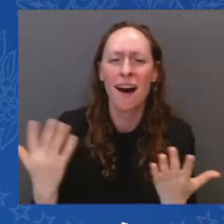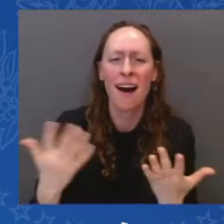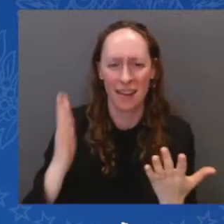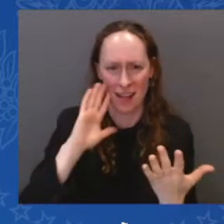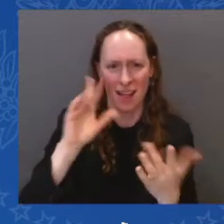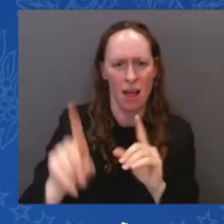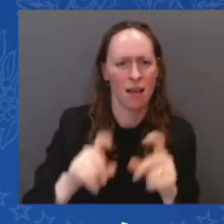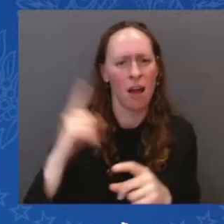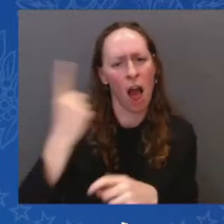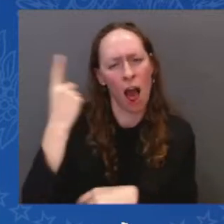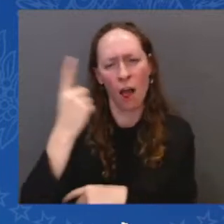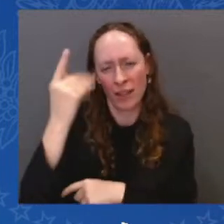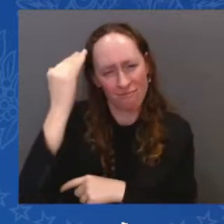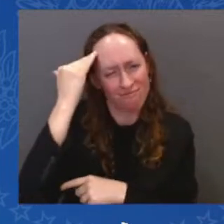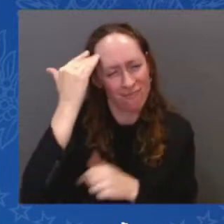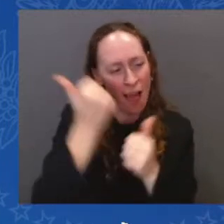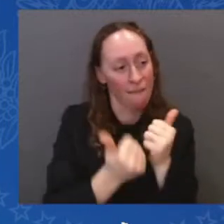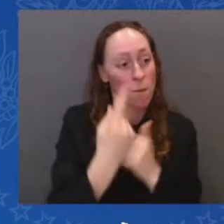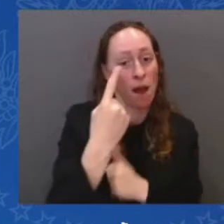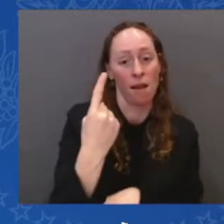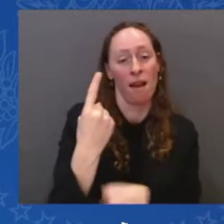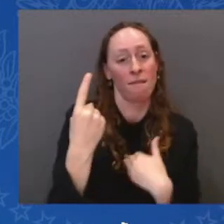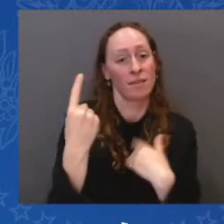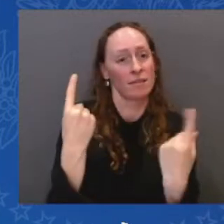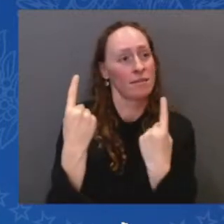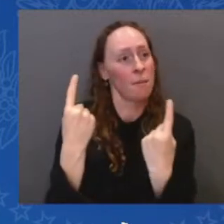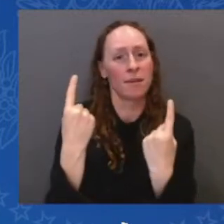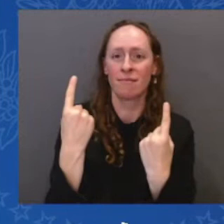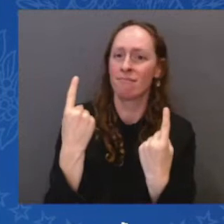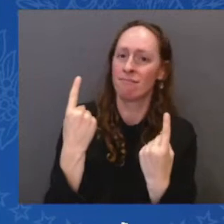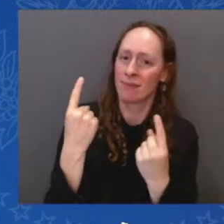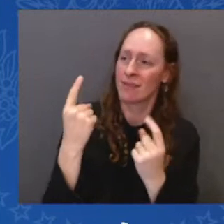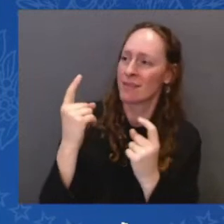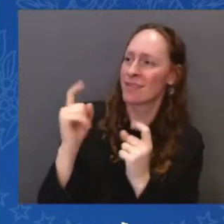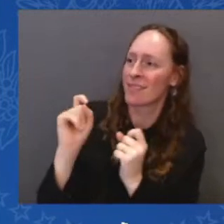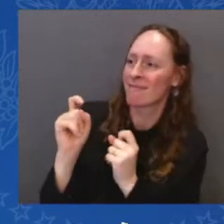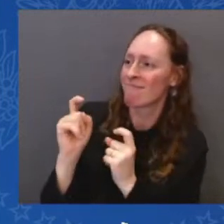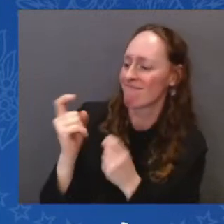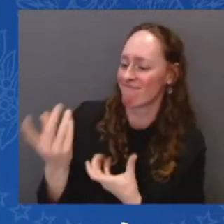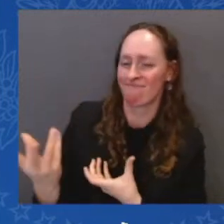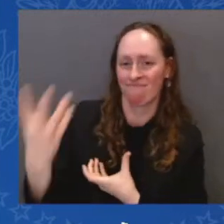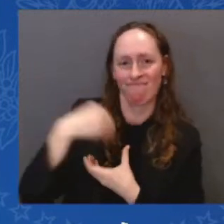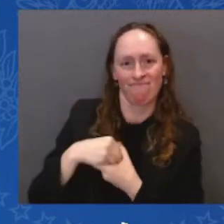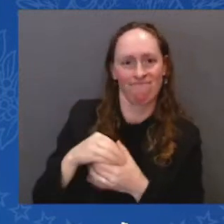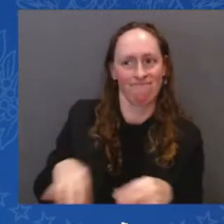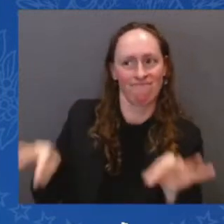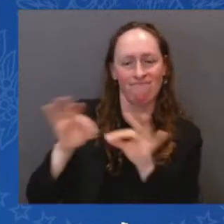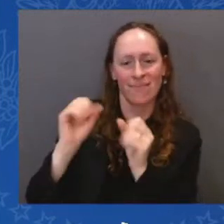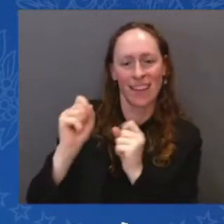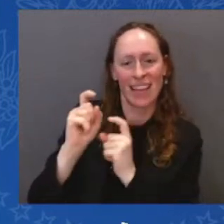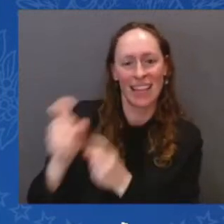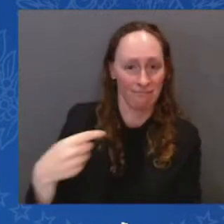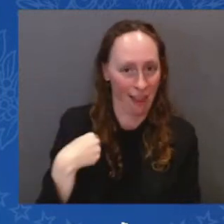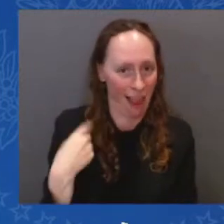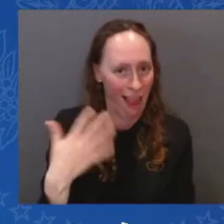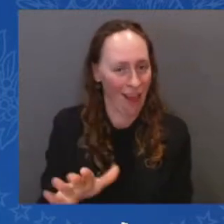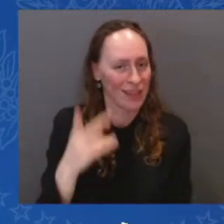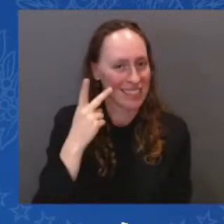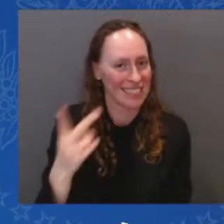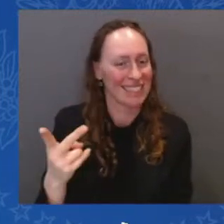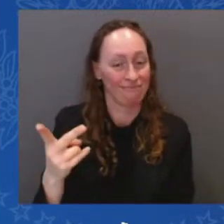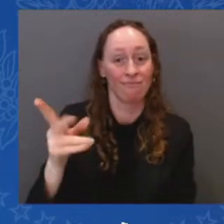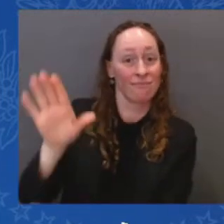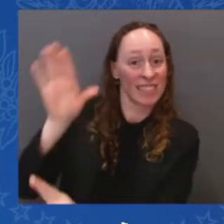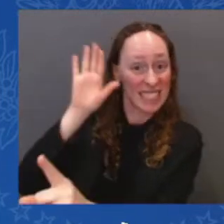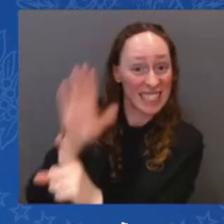is blessed with superpowers himself. I've seen his talents firsthand. When I was commander of Central Command, General Brown